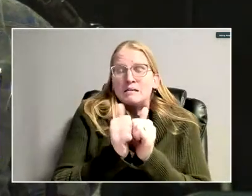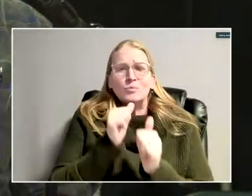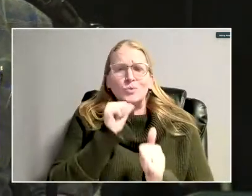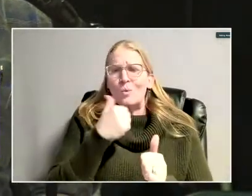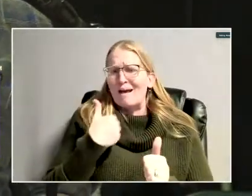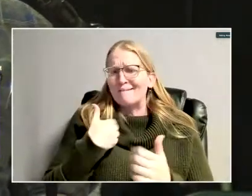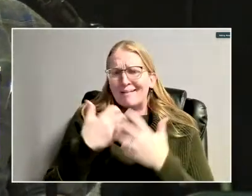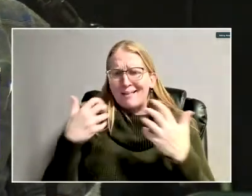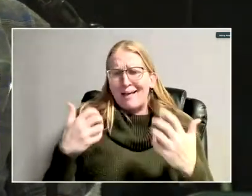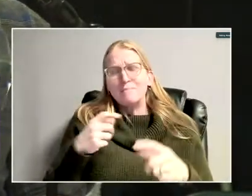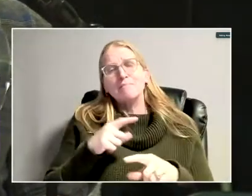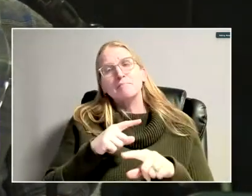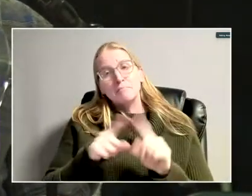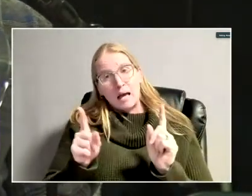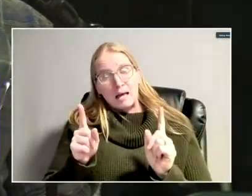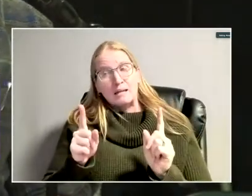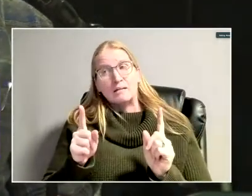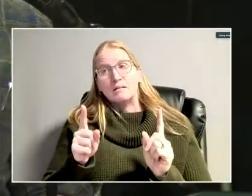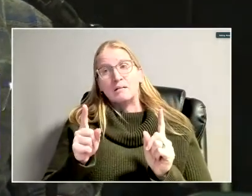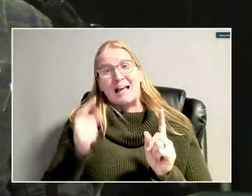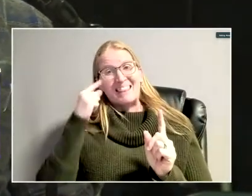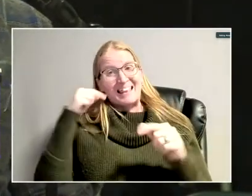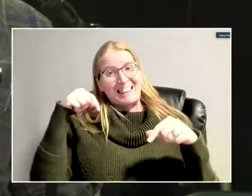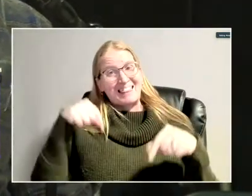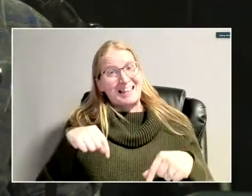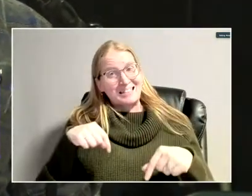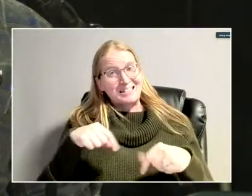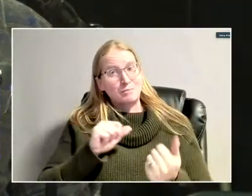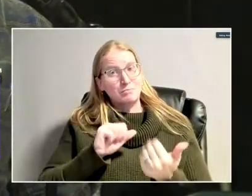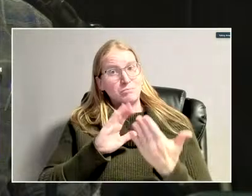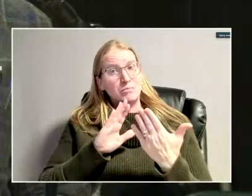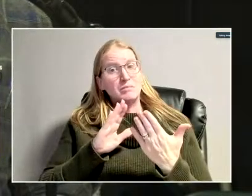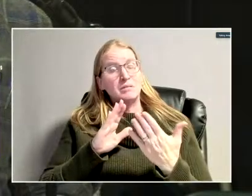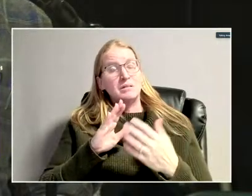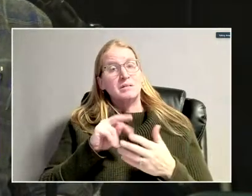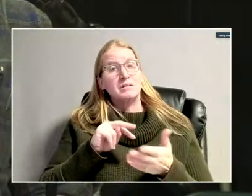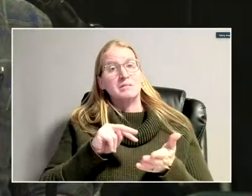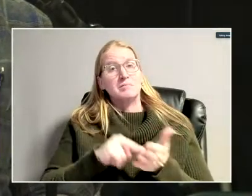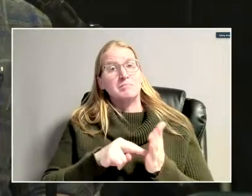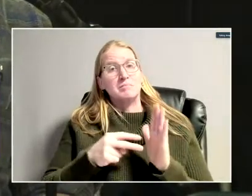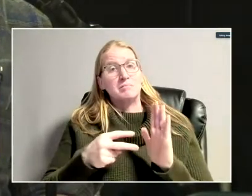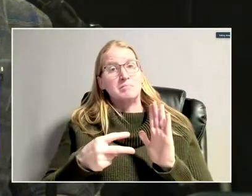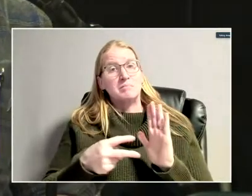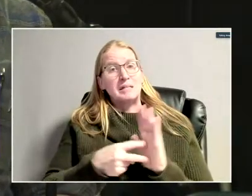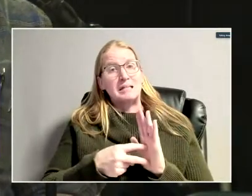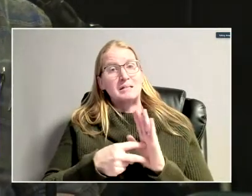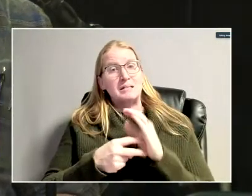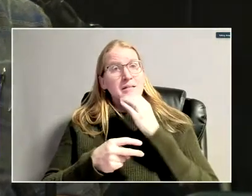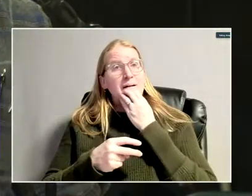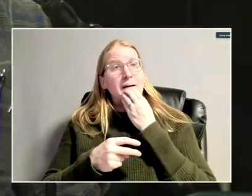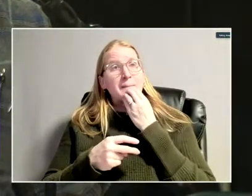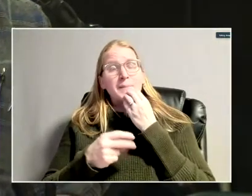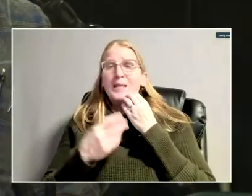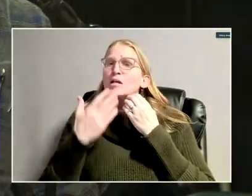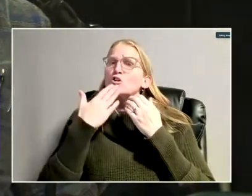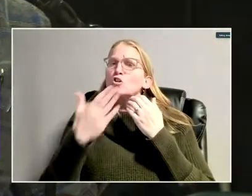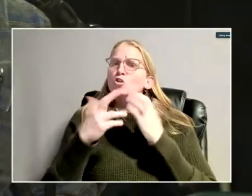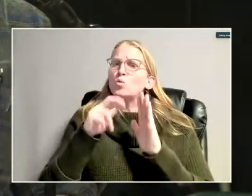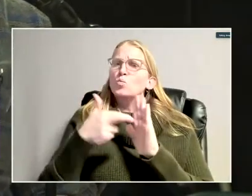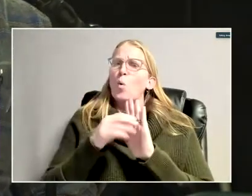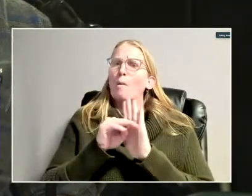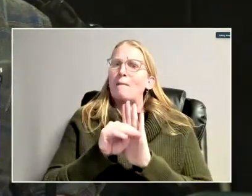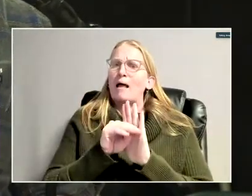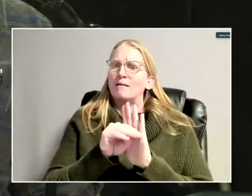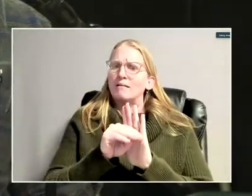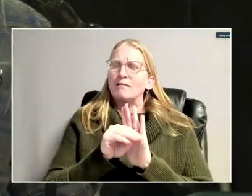minimum this would make us a a um a good role model as we have been in the past on other